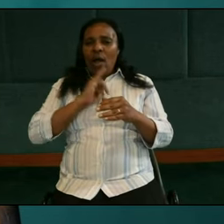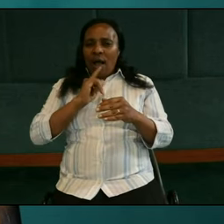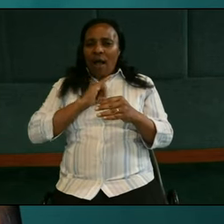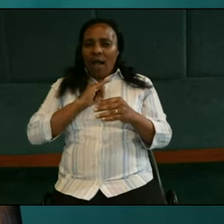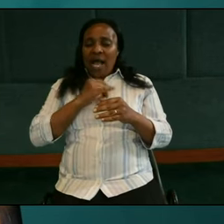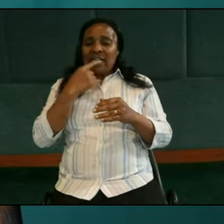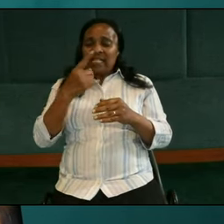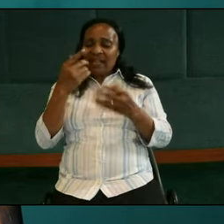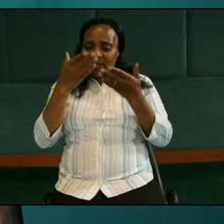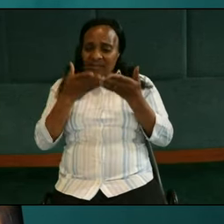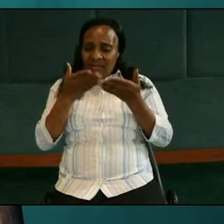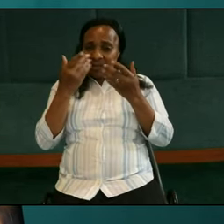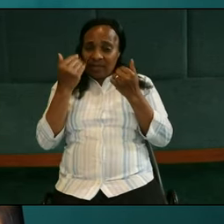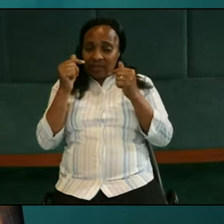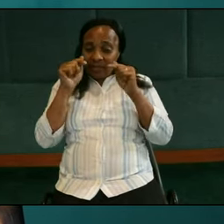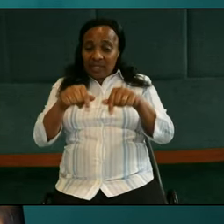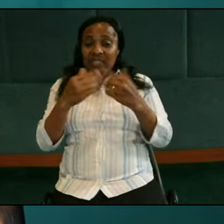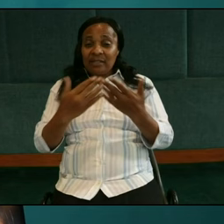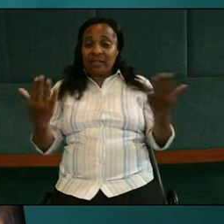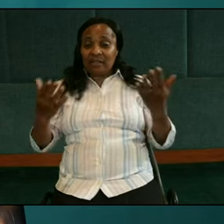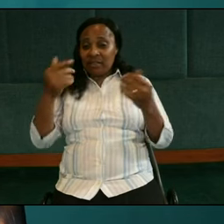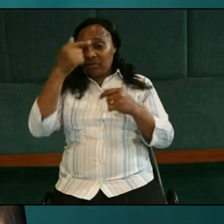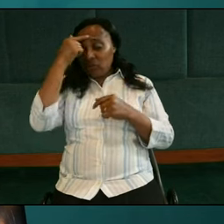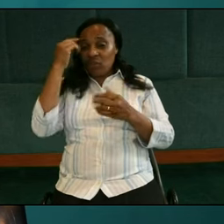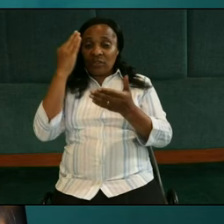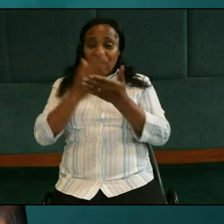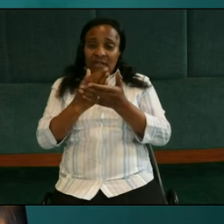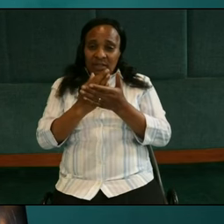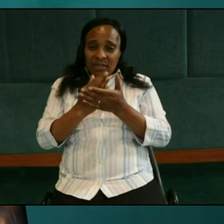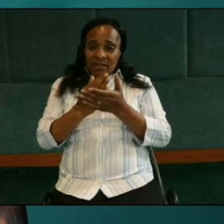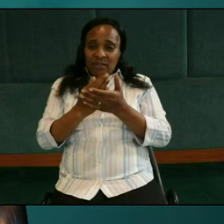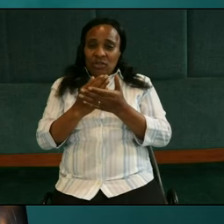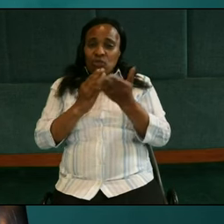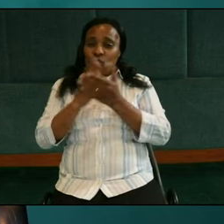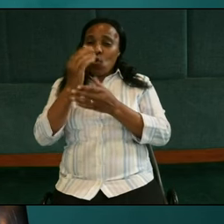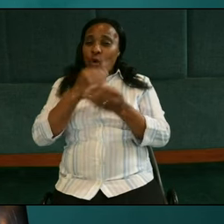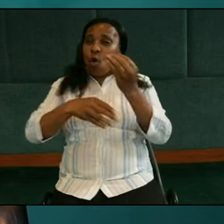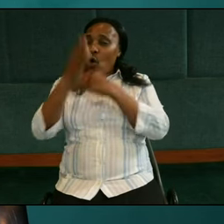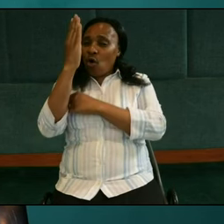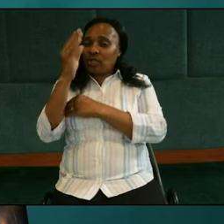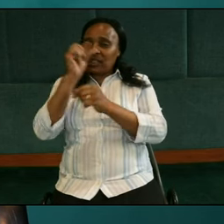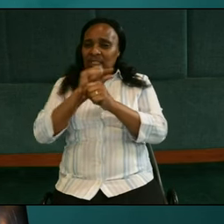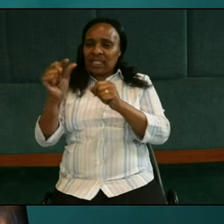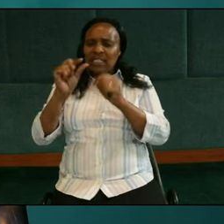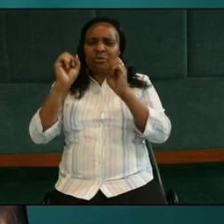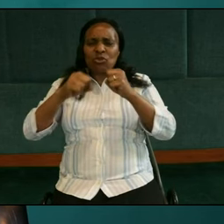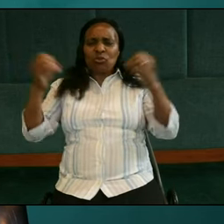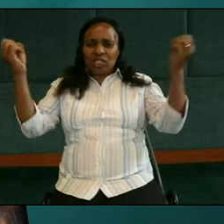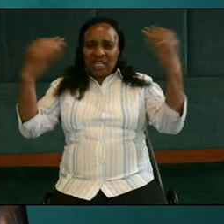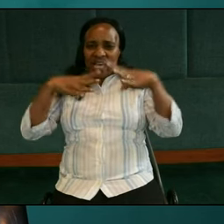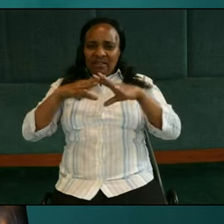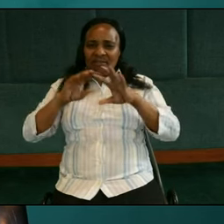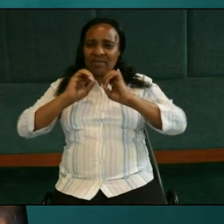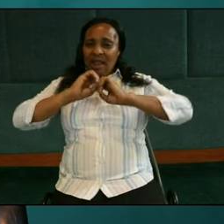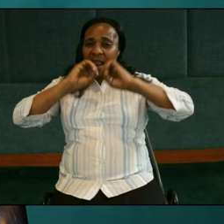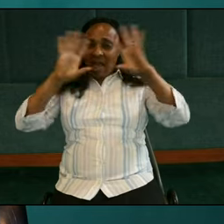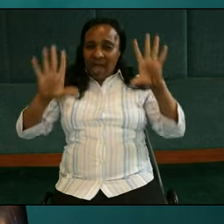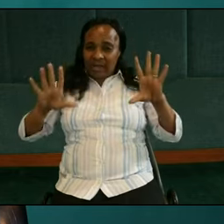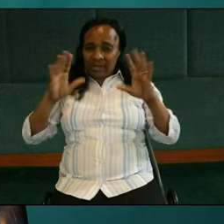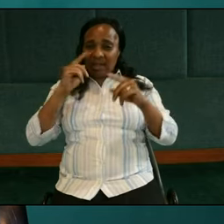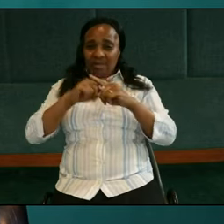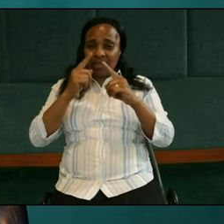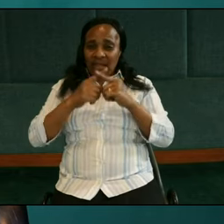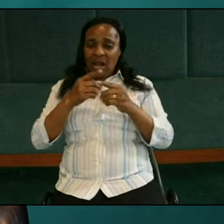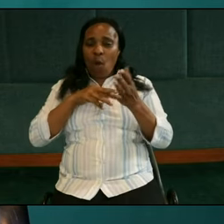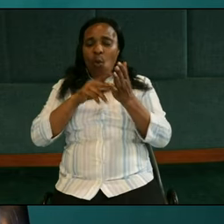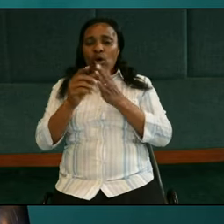I say these things with faith and by God's grace, that I may be able to shine his light, that